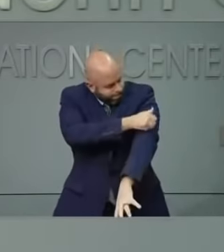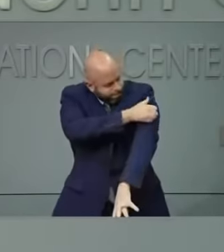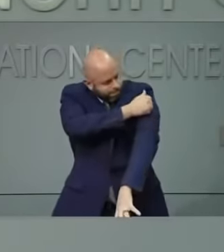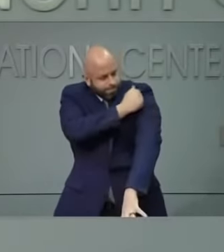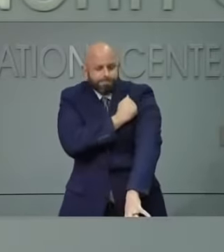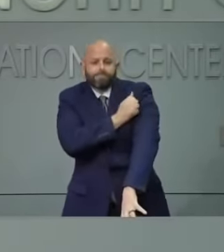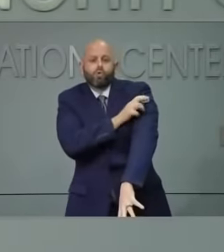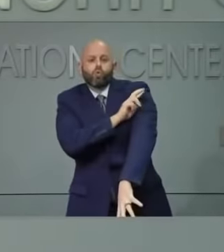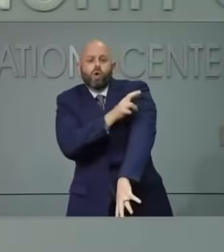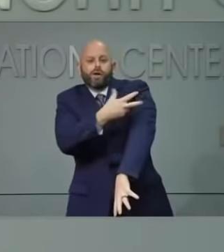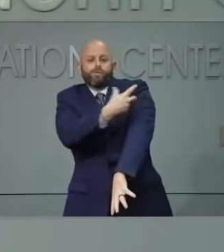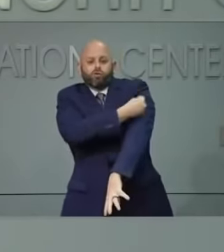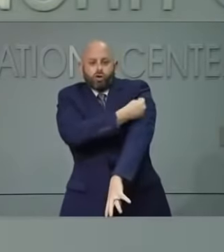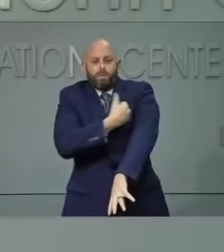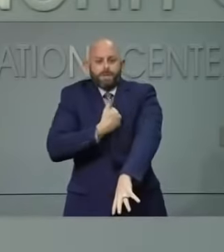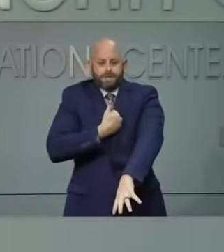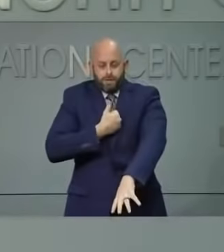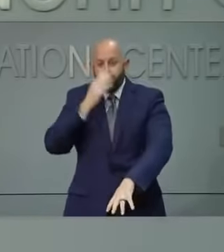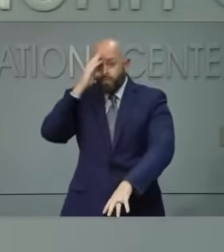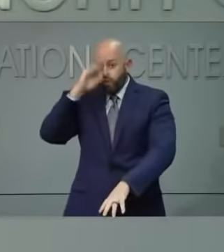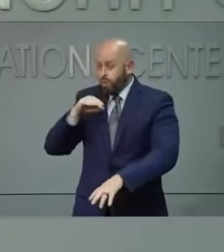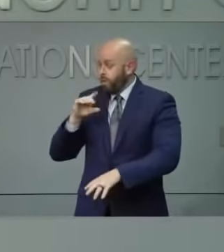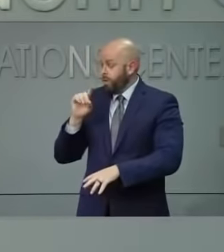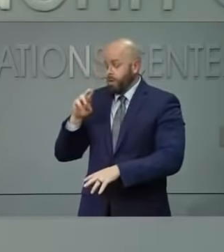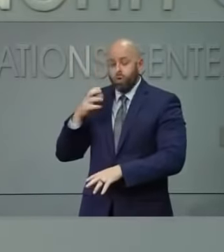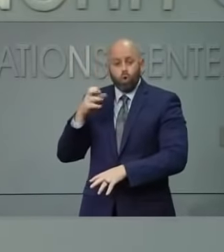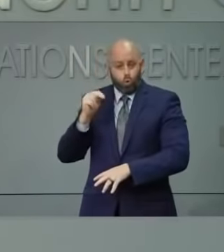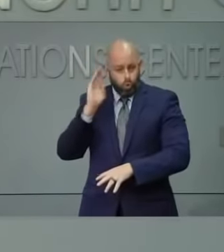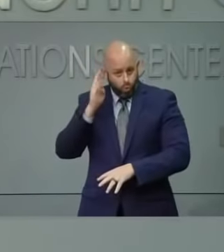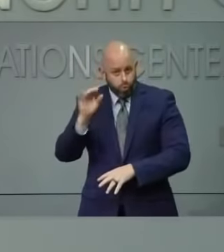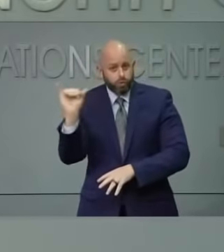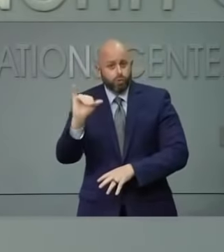as well. Next question, please.